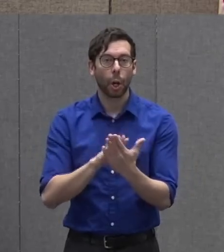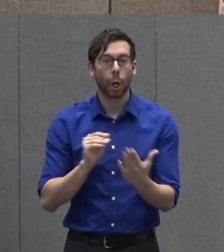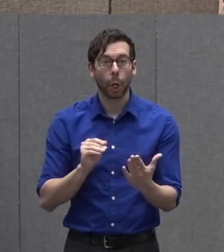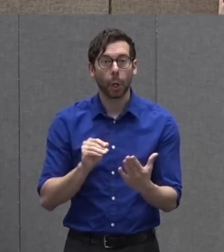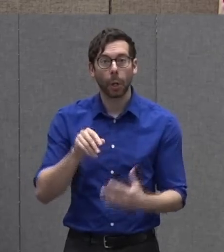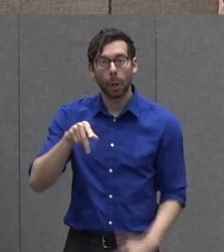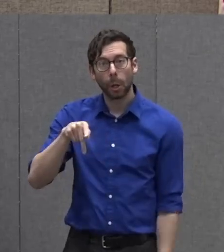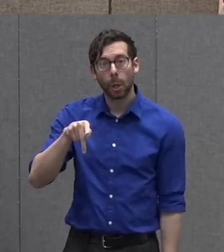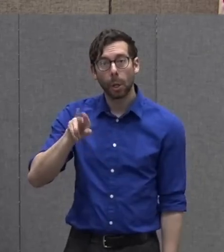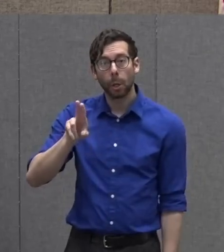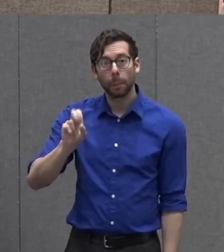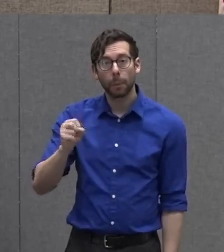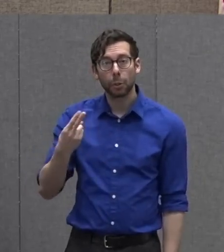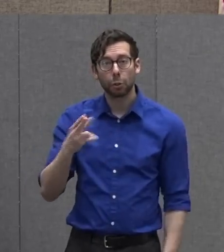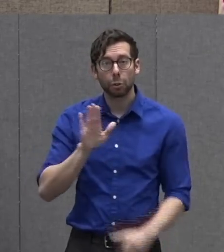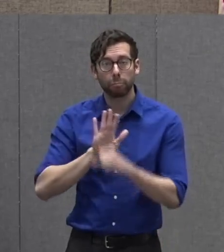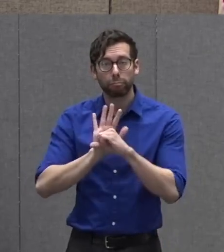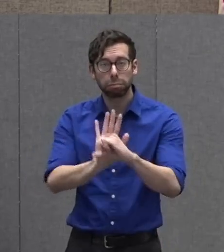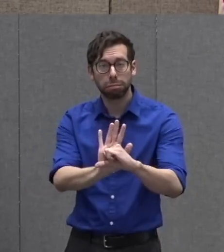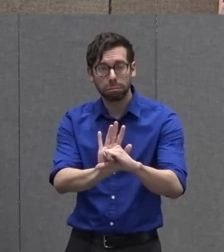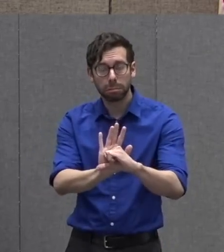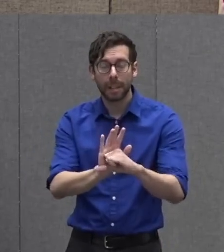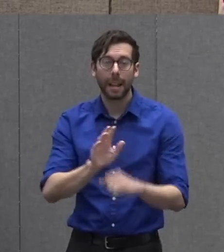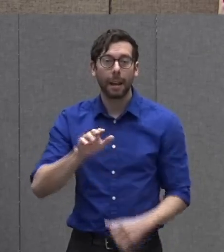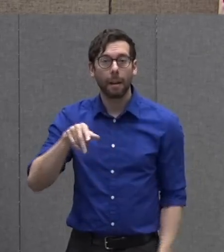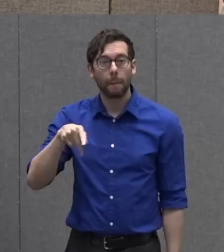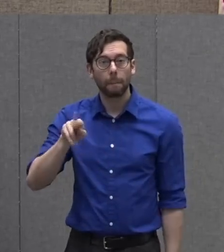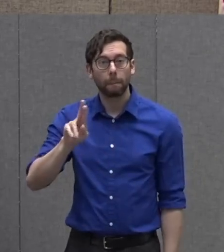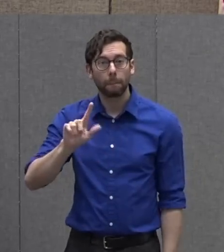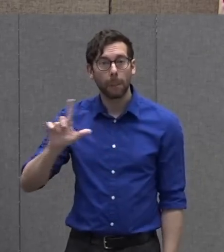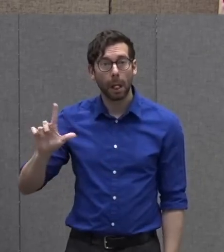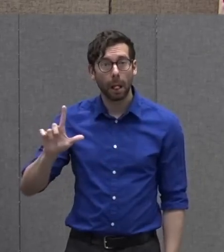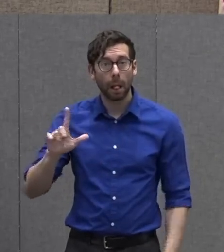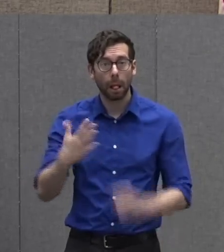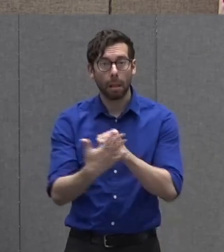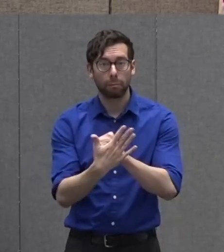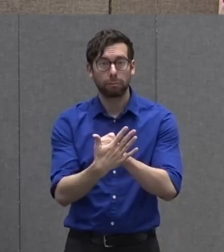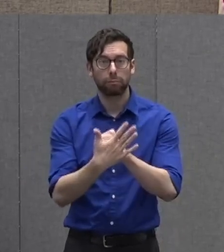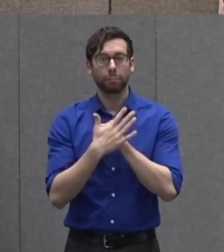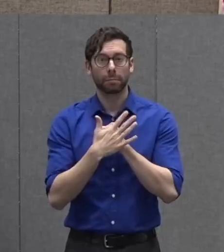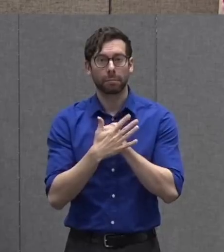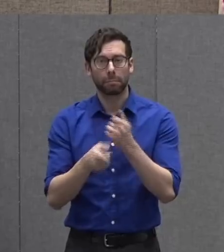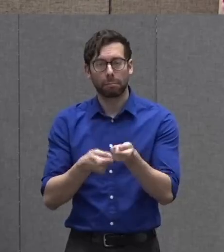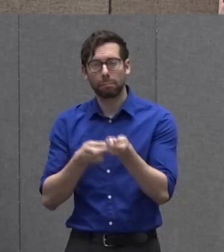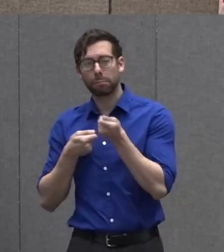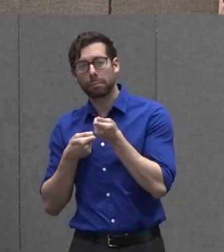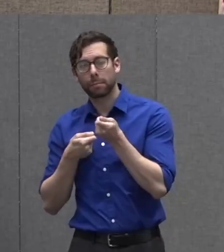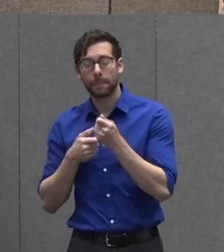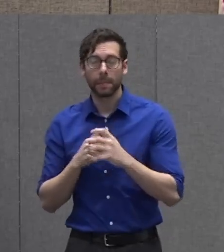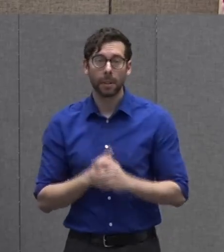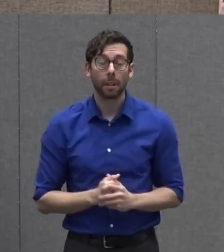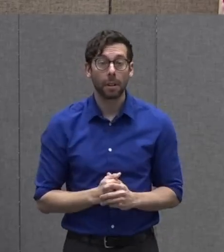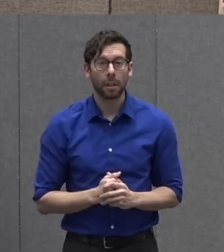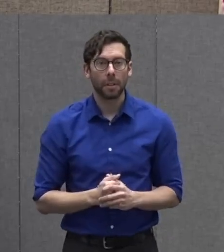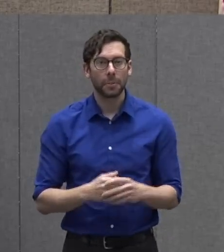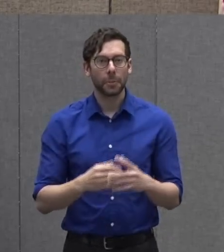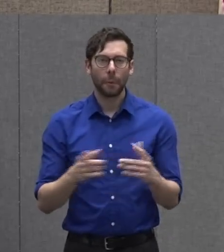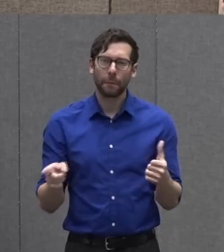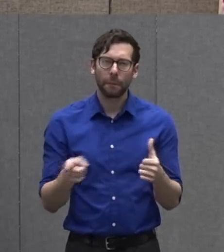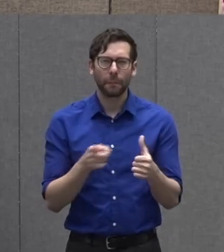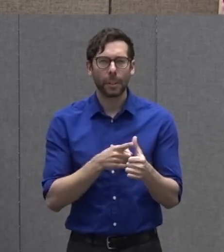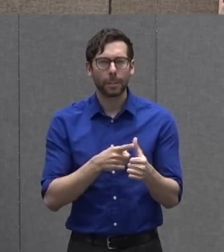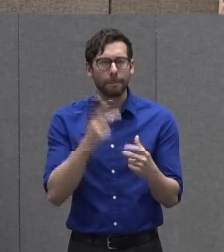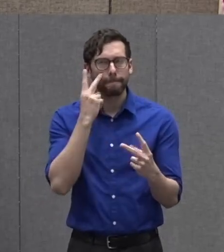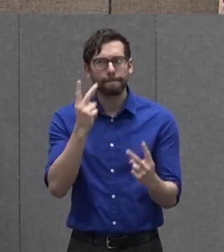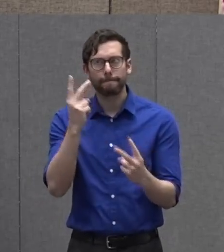pulls and learn more about what that really means in science. So let's start by thinking of a time when you've had to